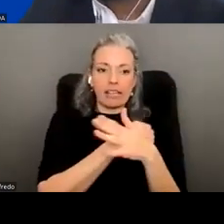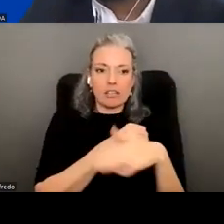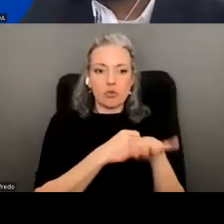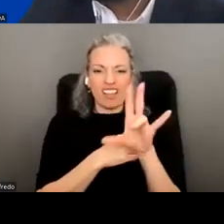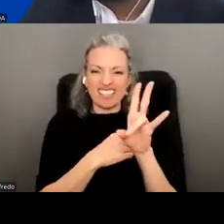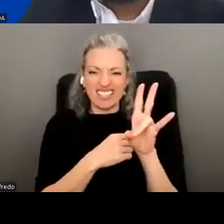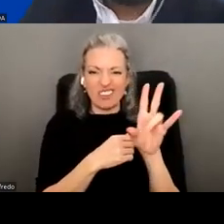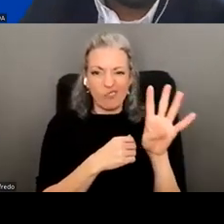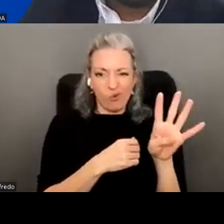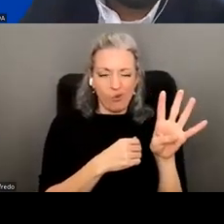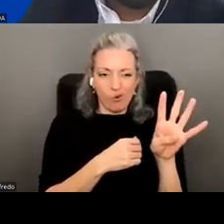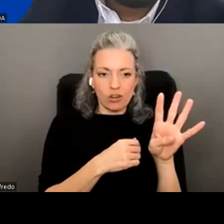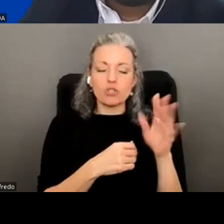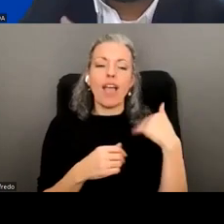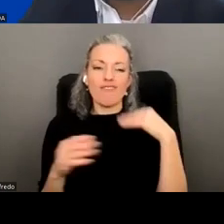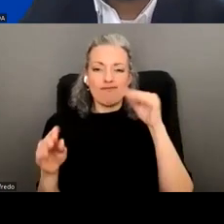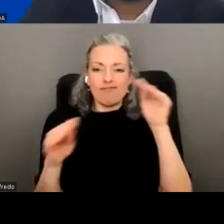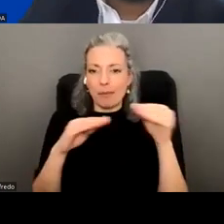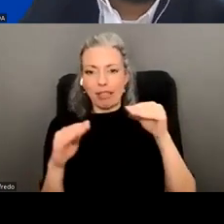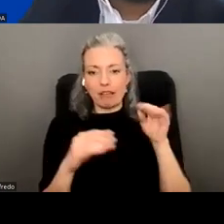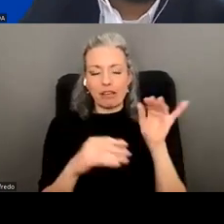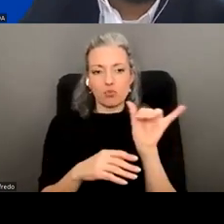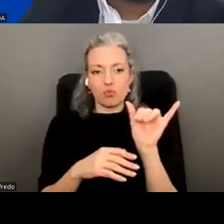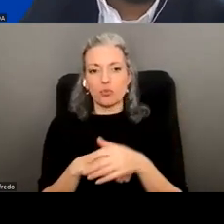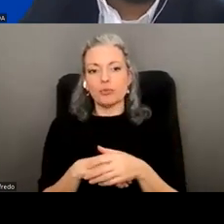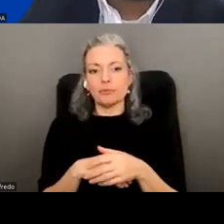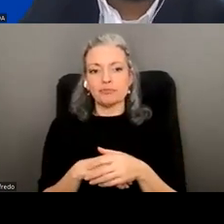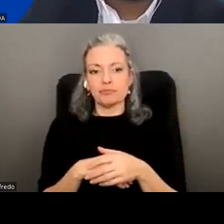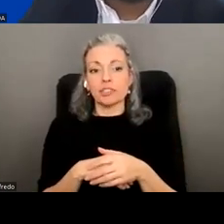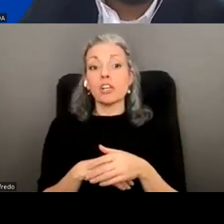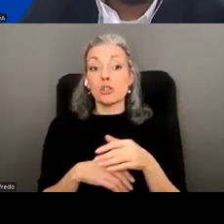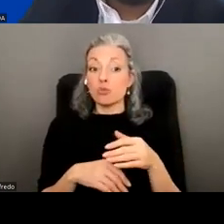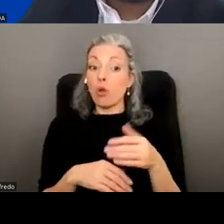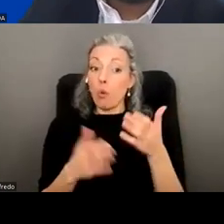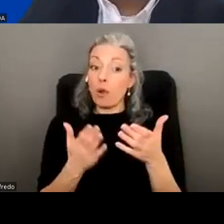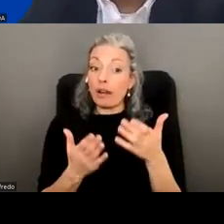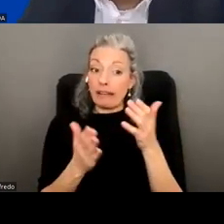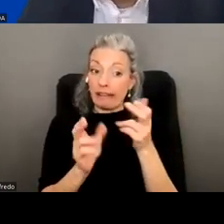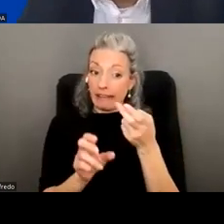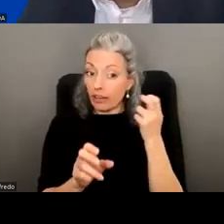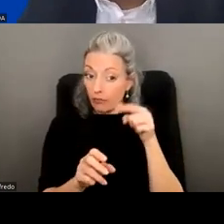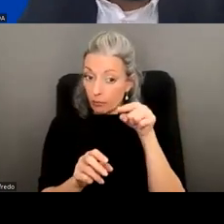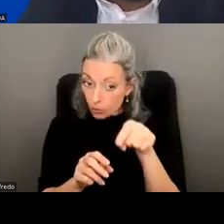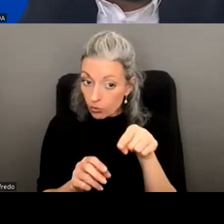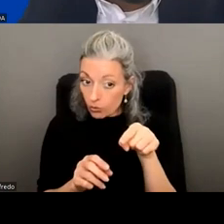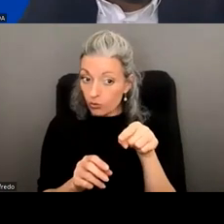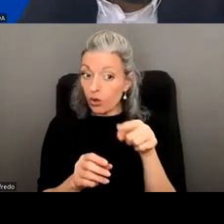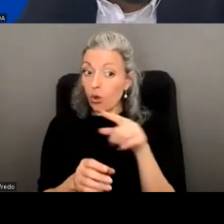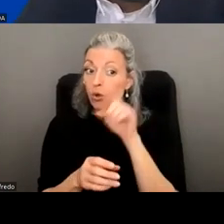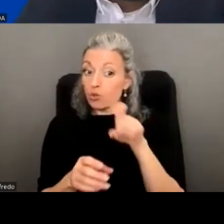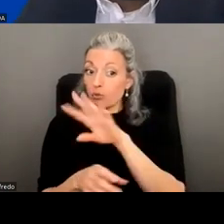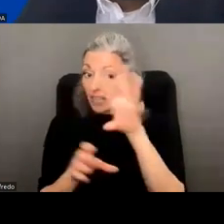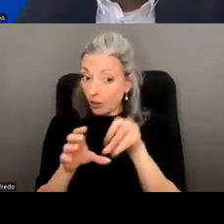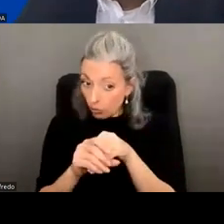well. So I'll pause here and open it up. Love to hear about what we should include in the equity index and also the potential drivers.